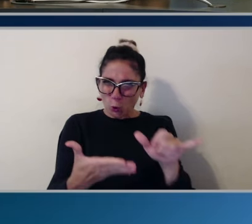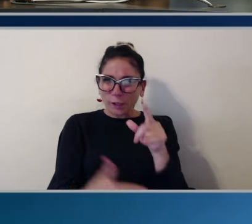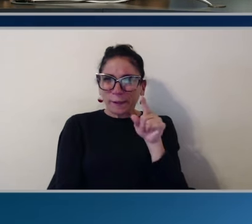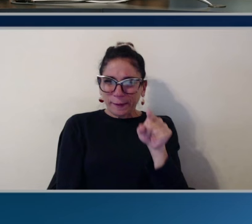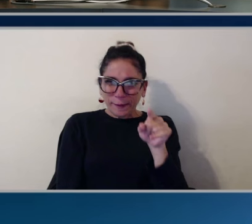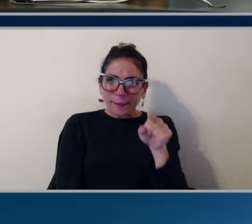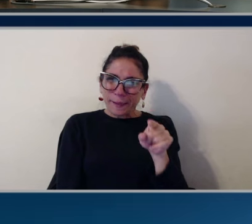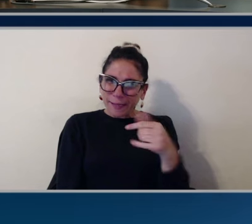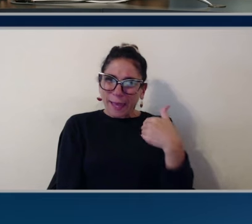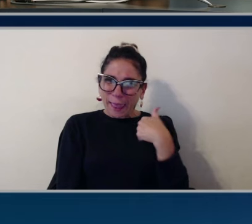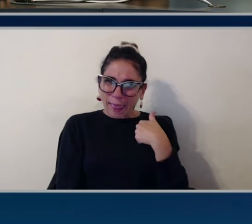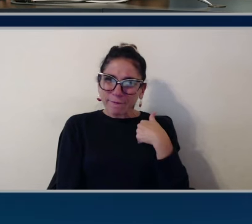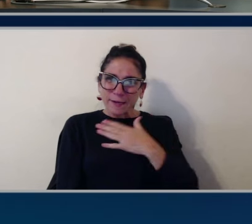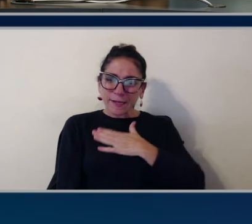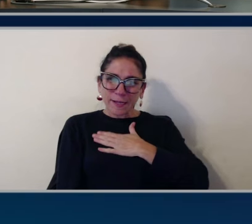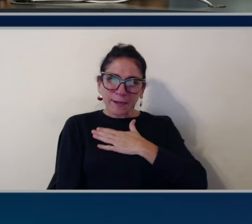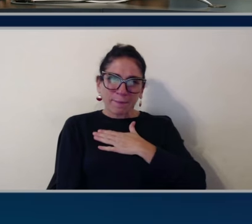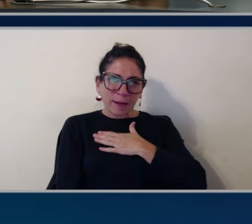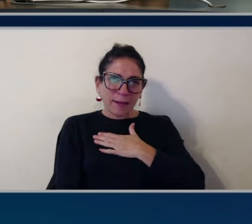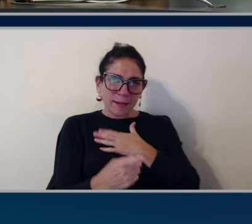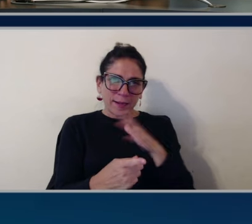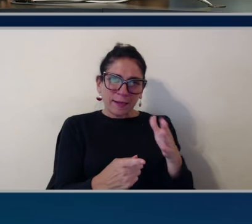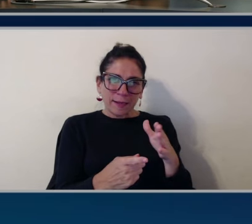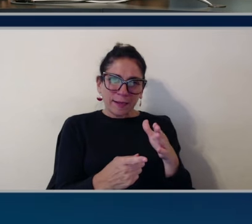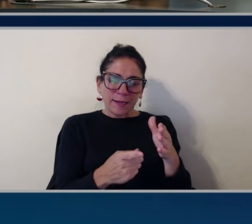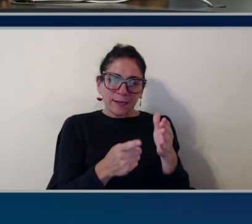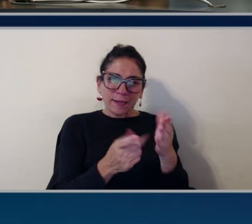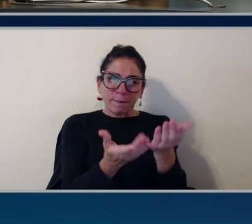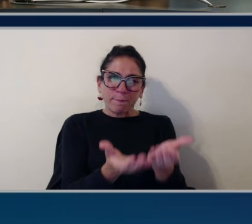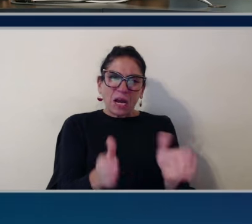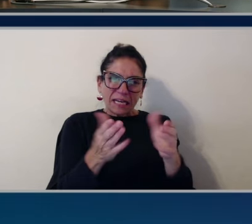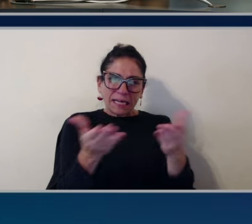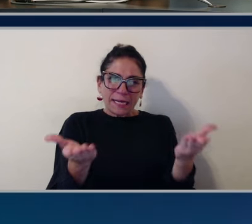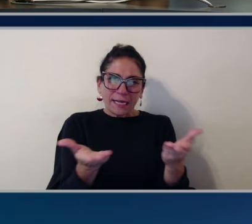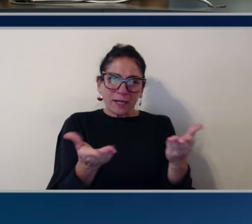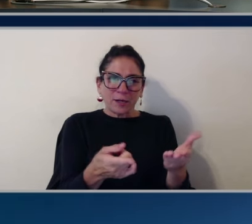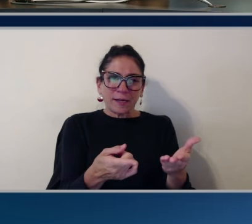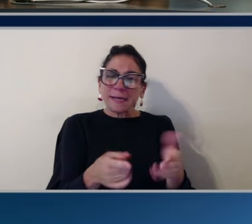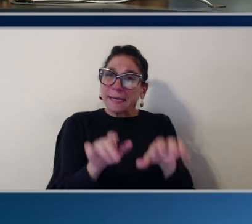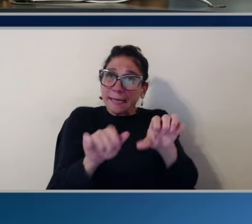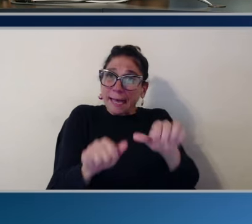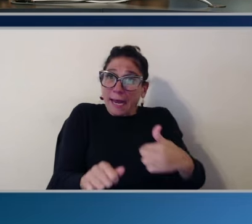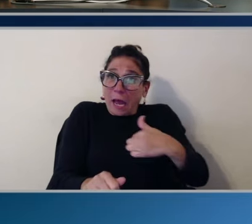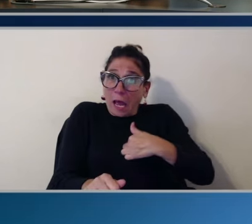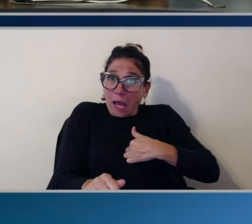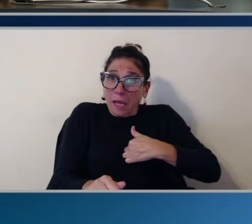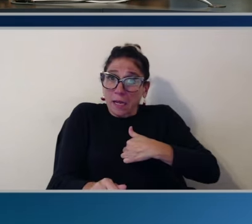So I have it in my S3 bucket here. So now I just say that, okay,